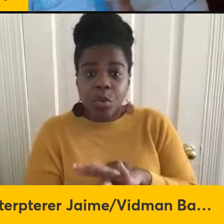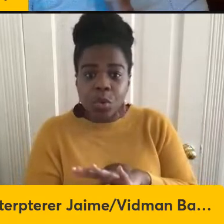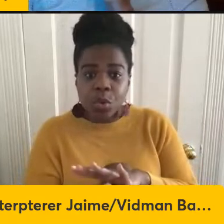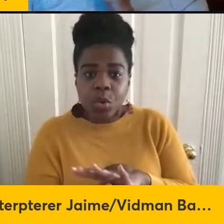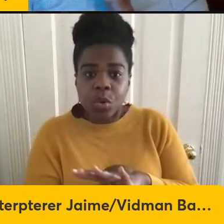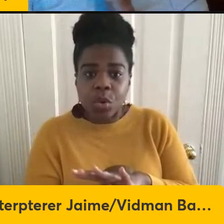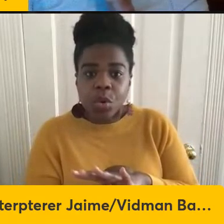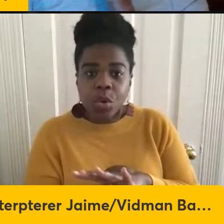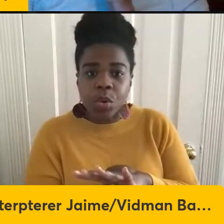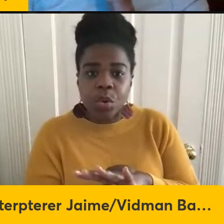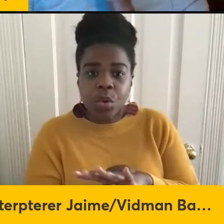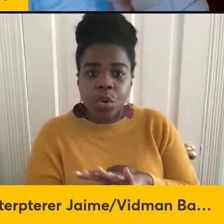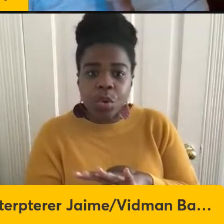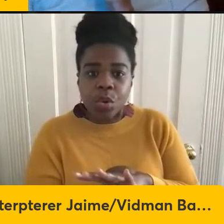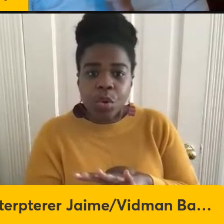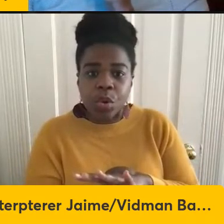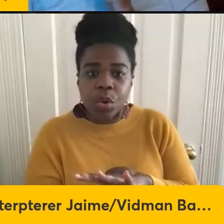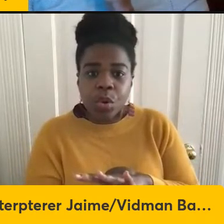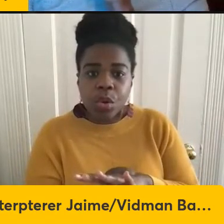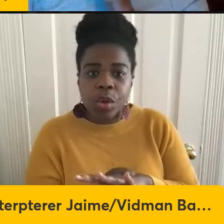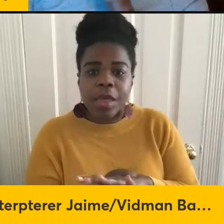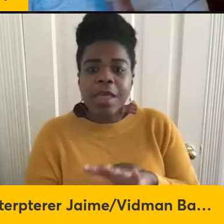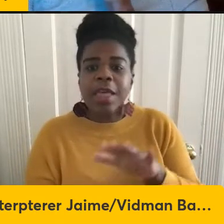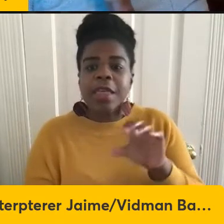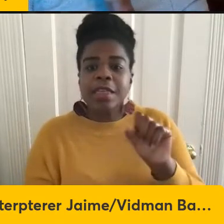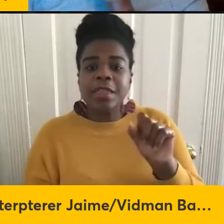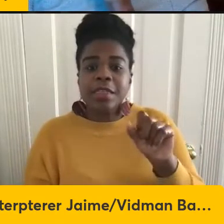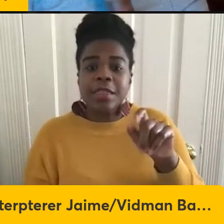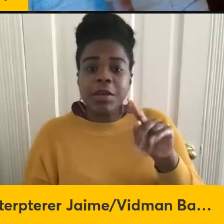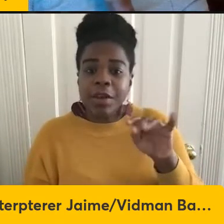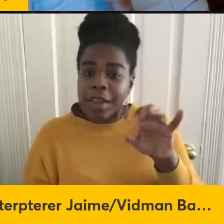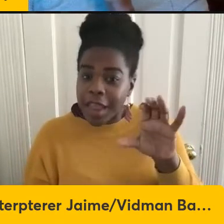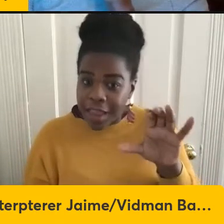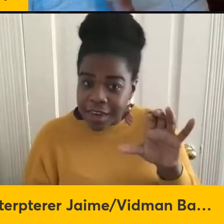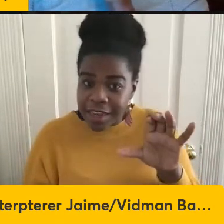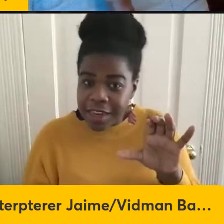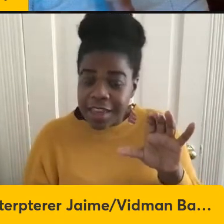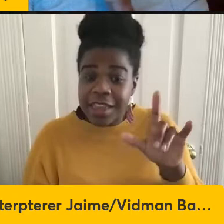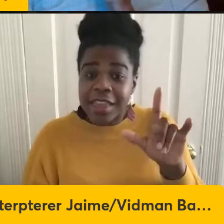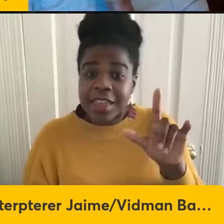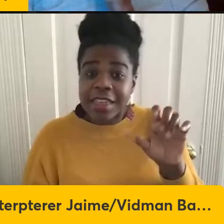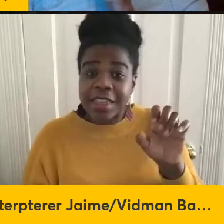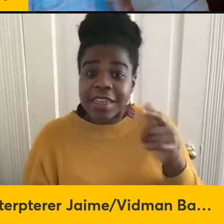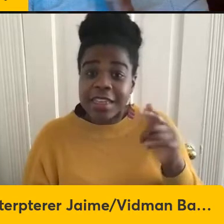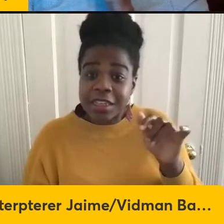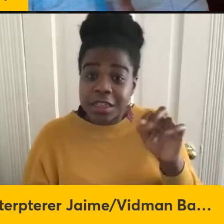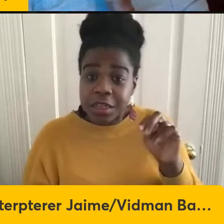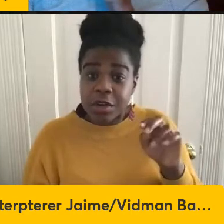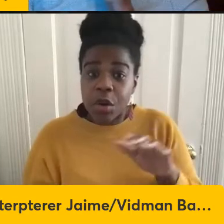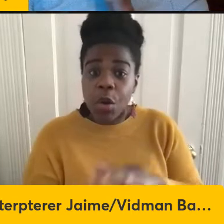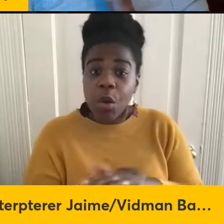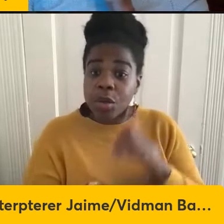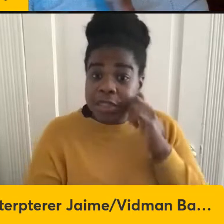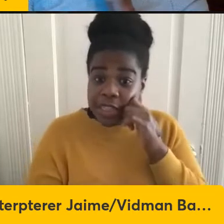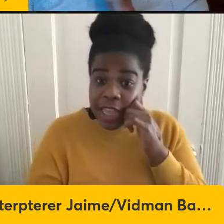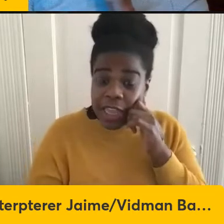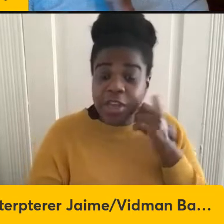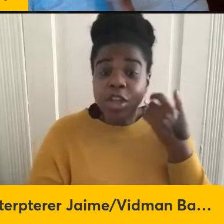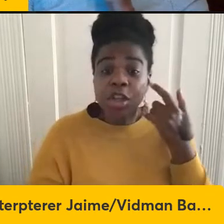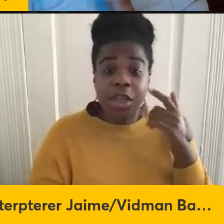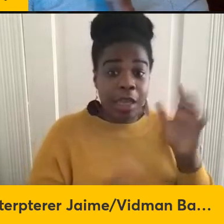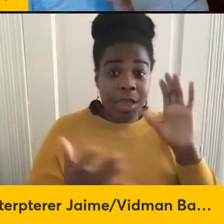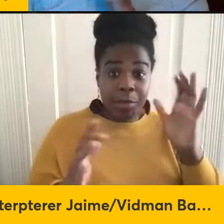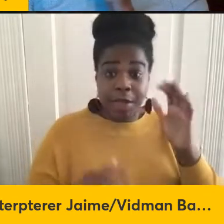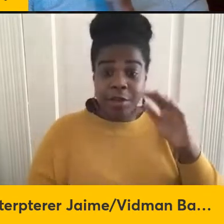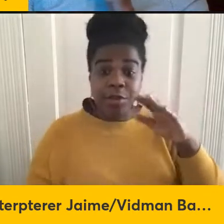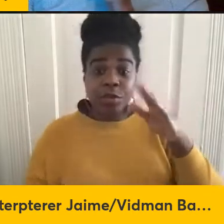do work in psoriasis and psoriatic arthritis. That's lesions on the skin look very different on white skin versus darker skin.